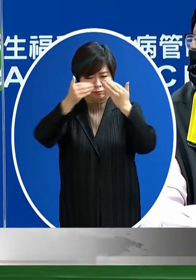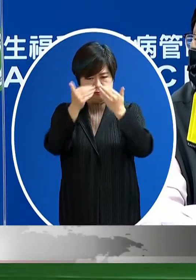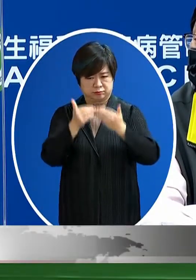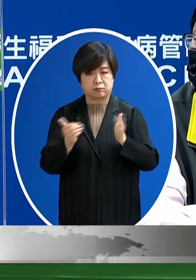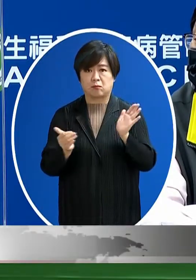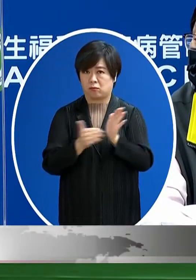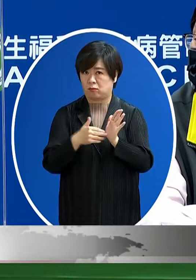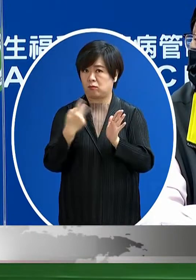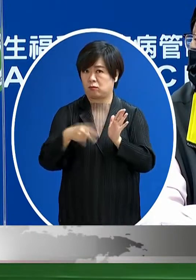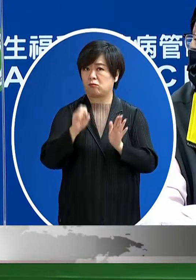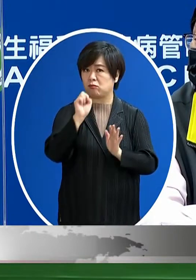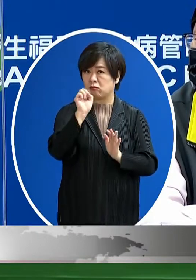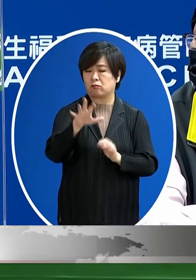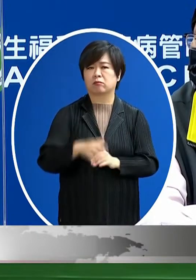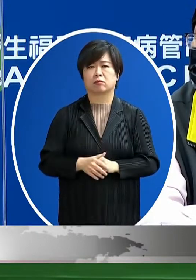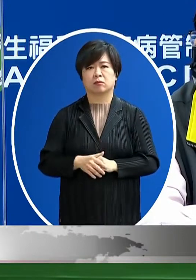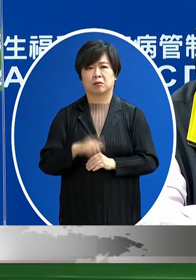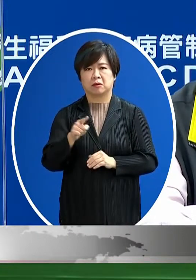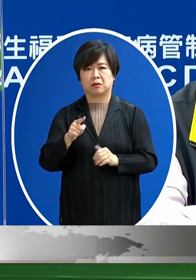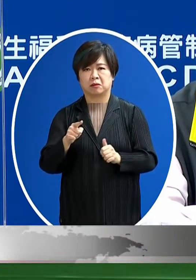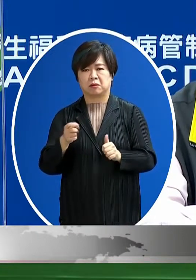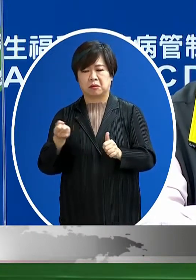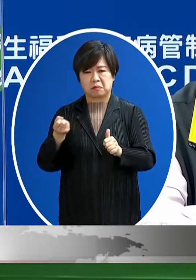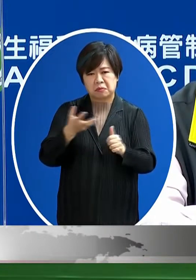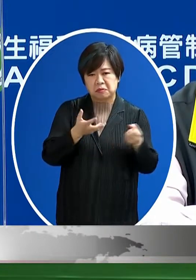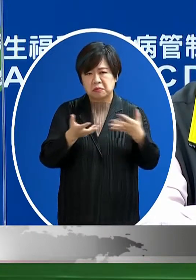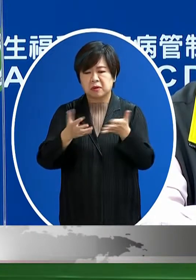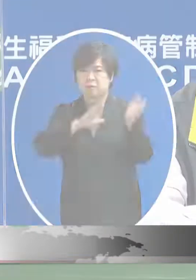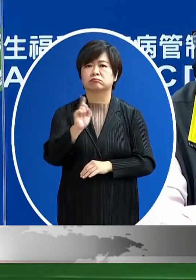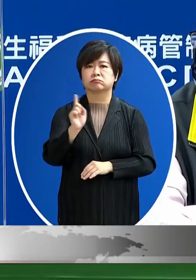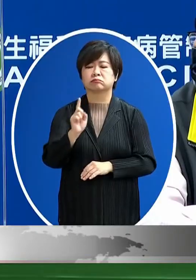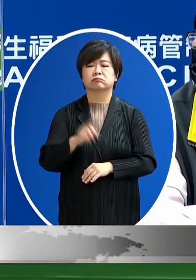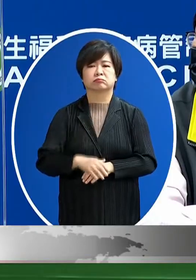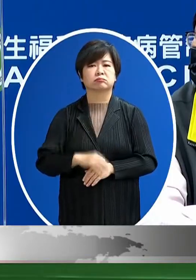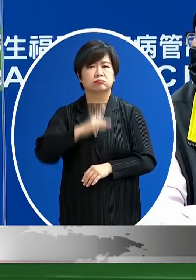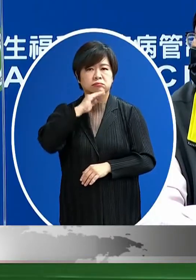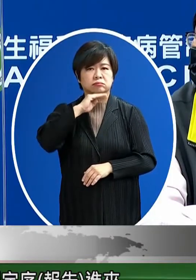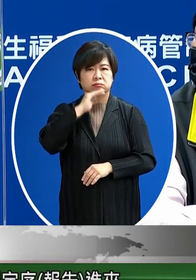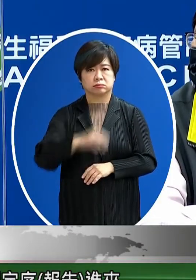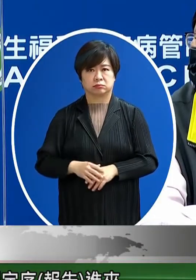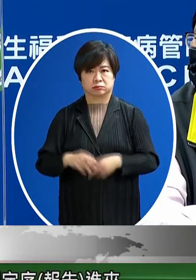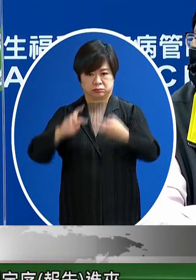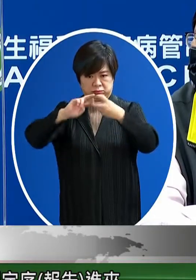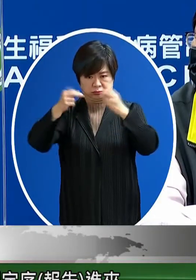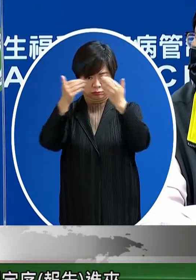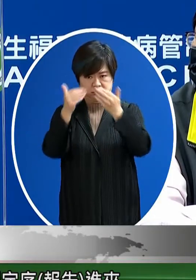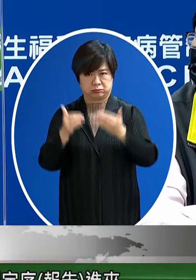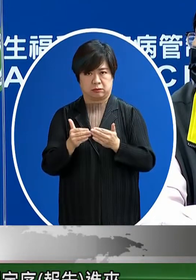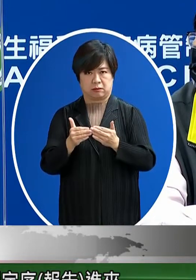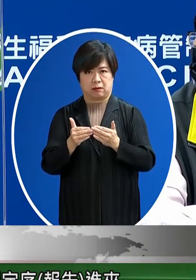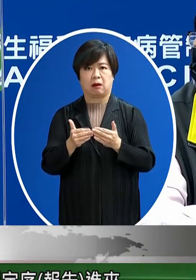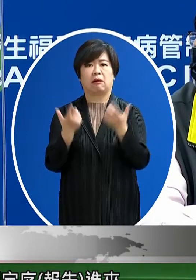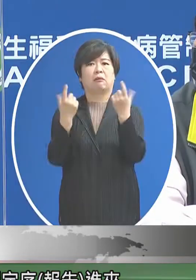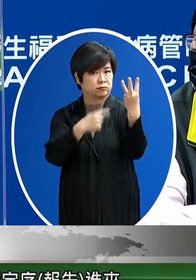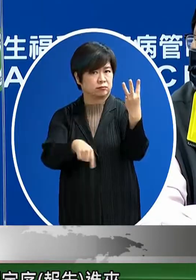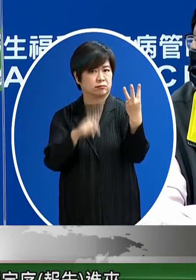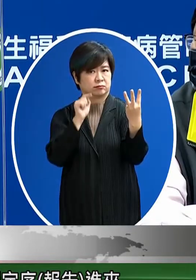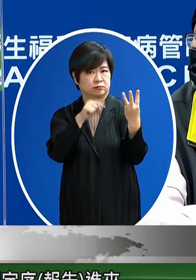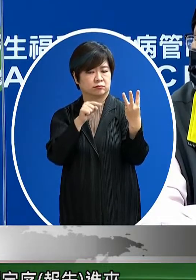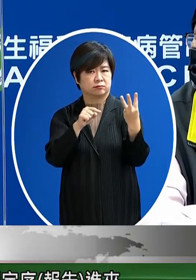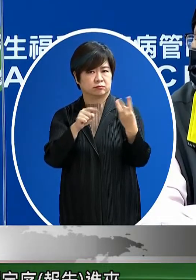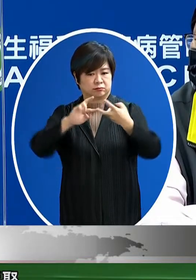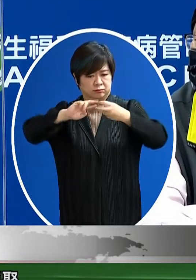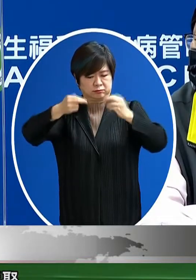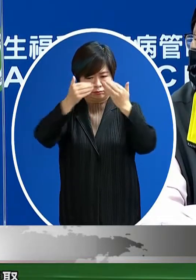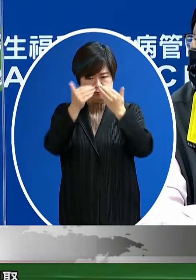Of course, we will have to carry out genetic sequencing for these three cases to check whether it's a cluster infection. Once the results are out,